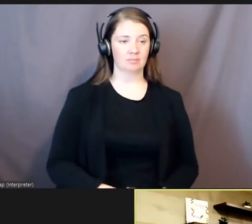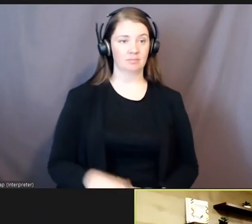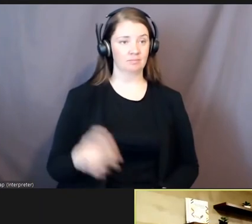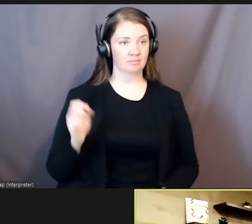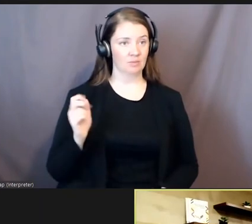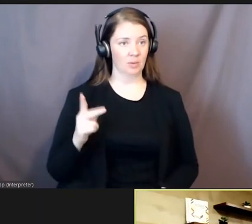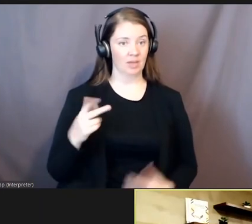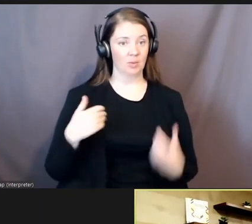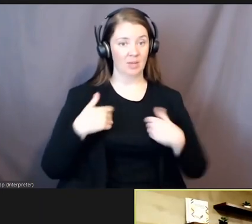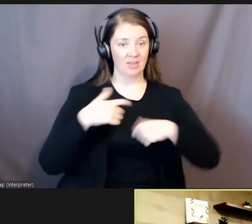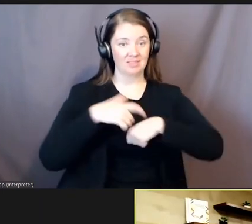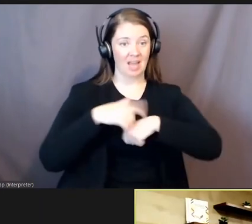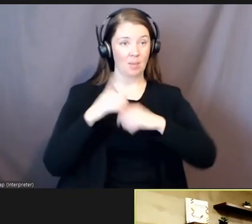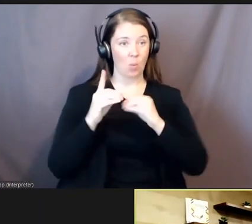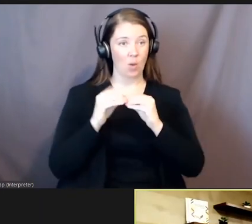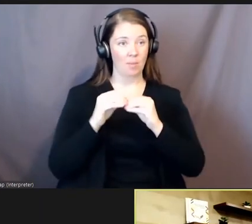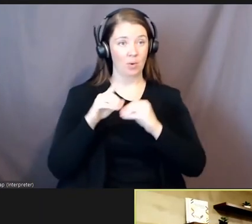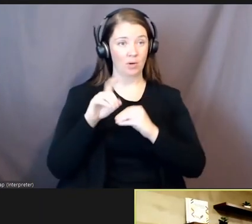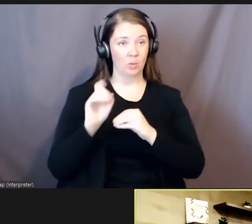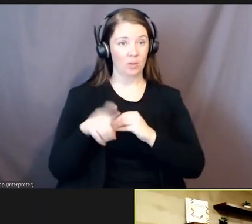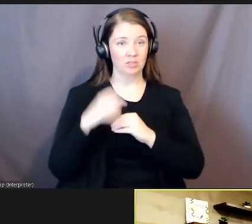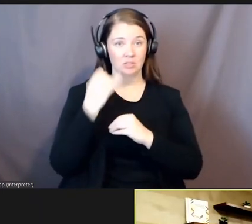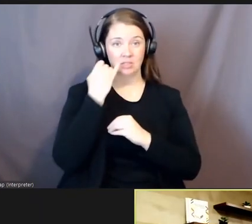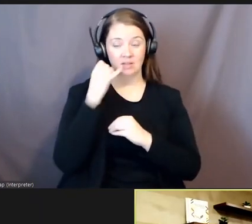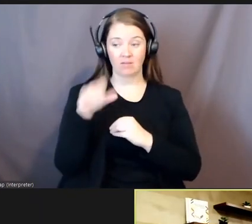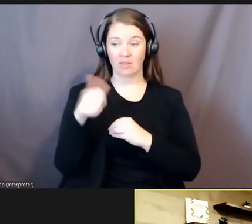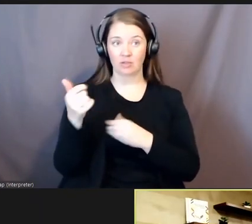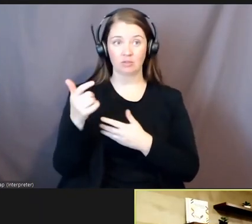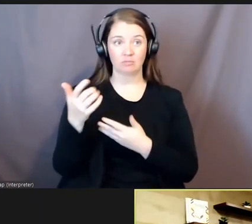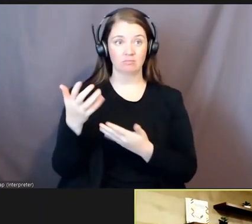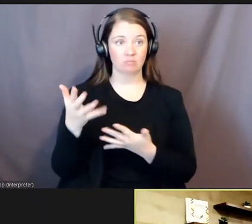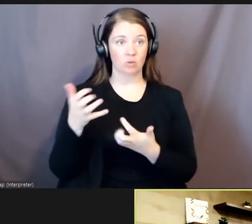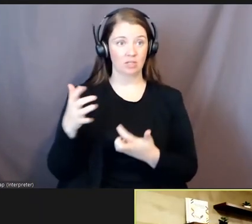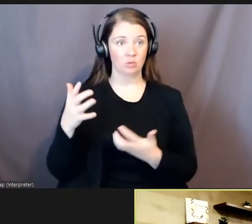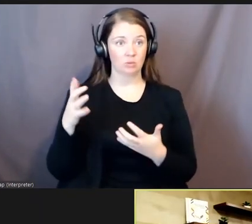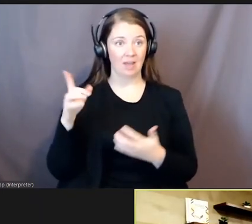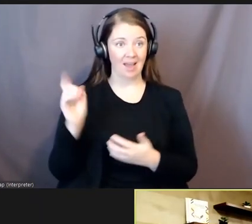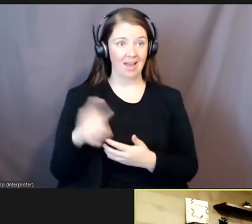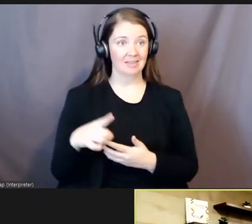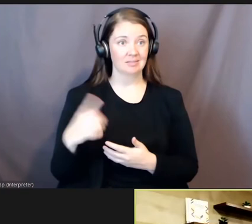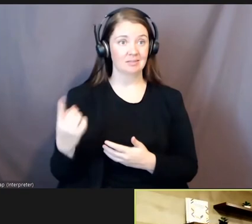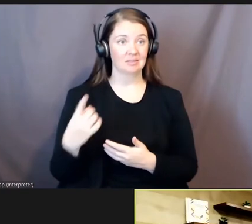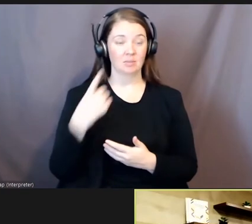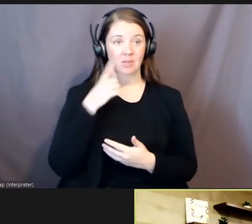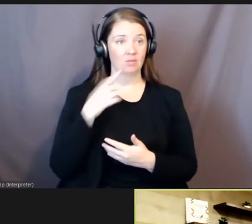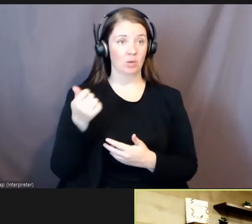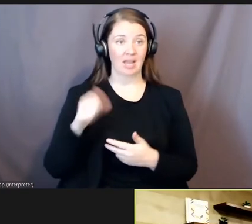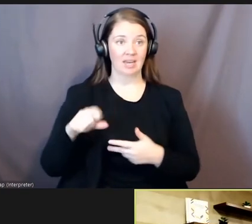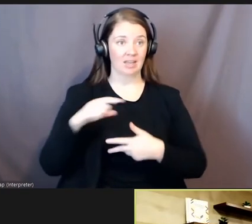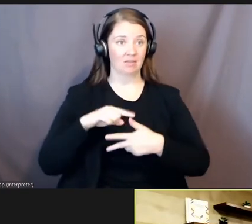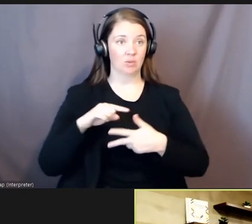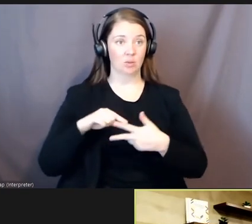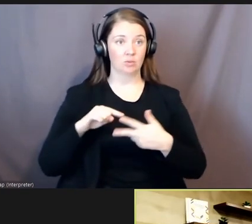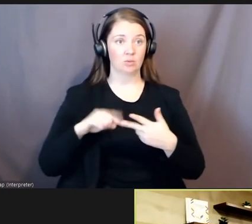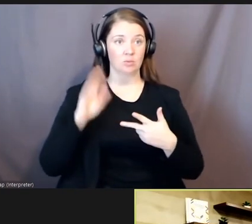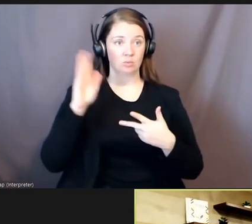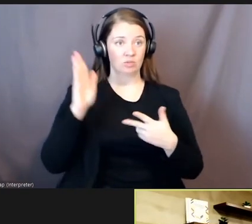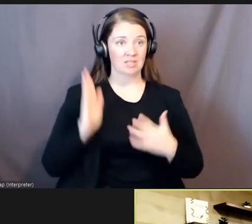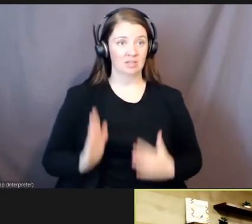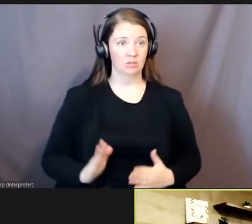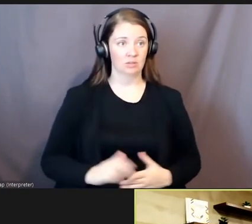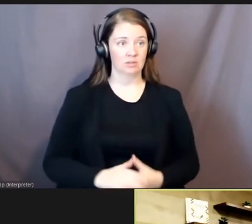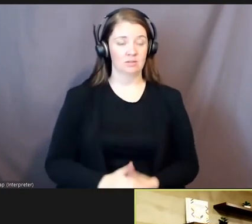Okay, we have time for one more question. If anyone else would like to ask something for any of the presenters today.